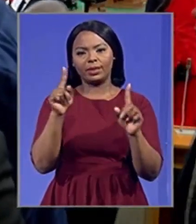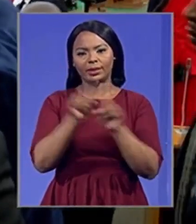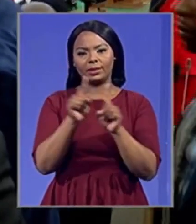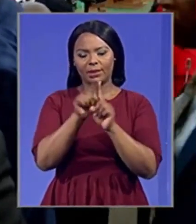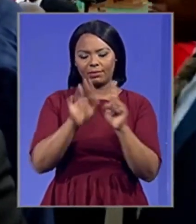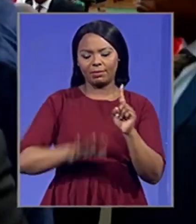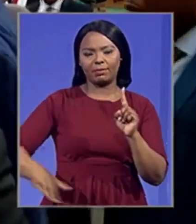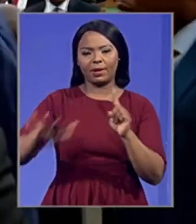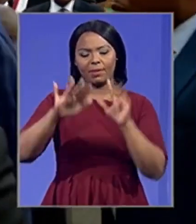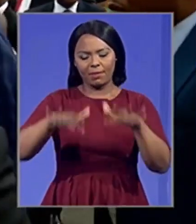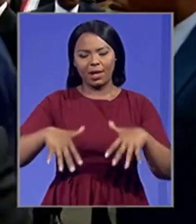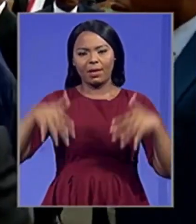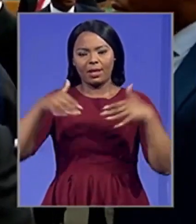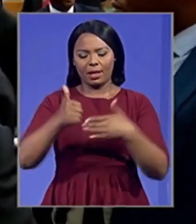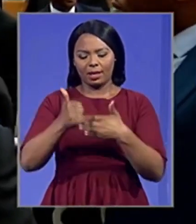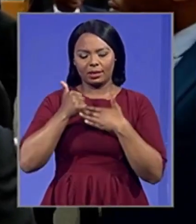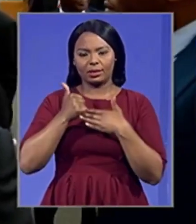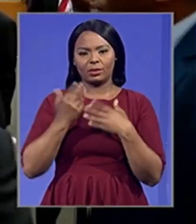house will be seized with